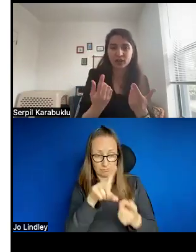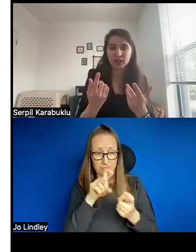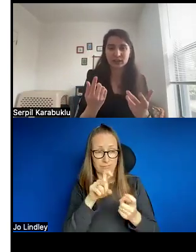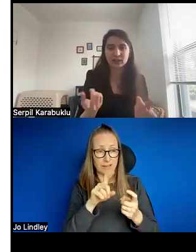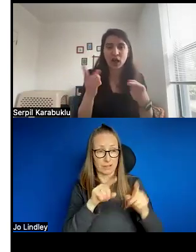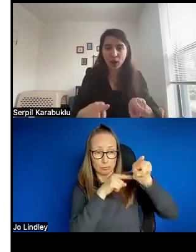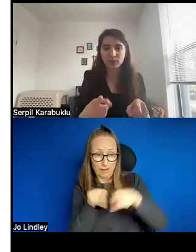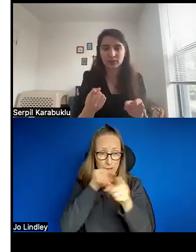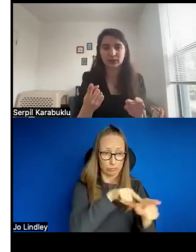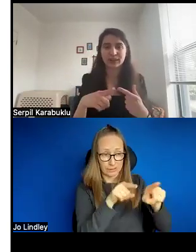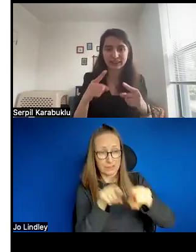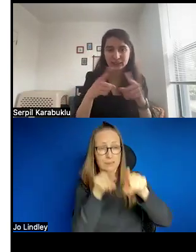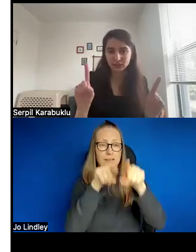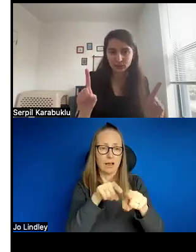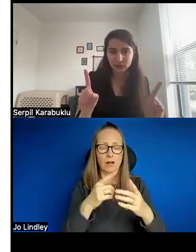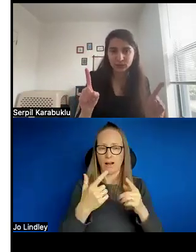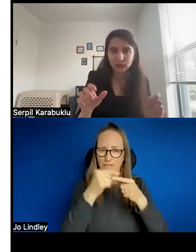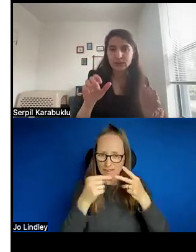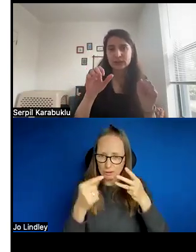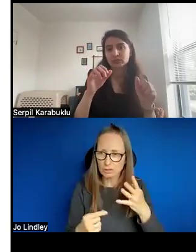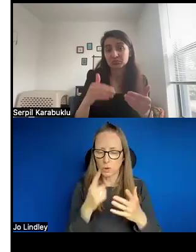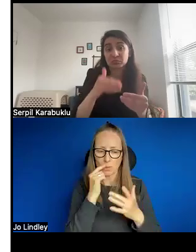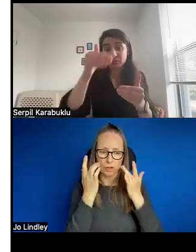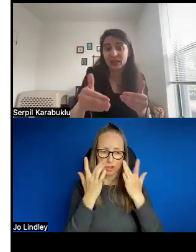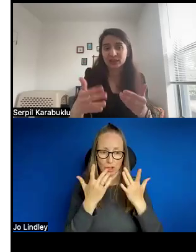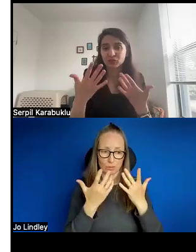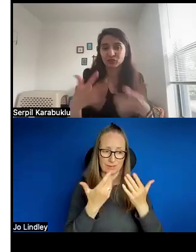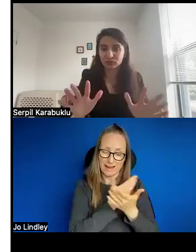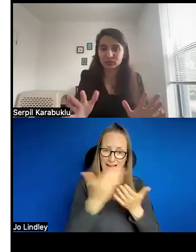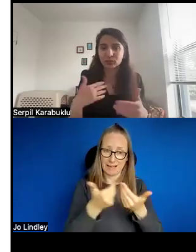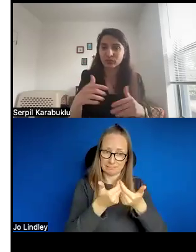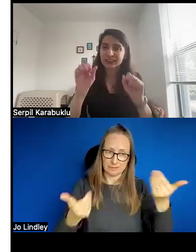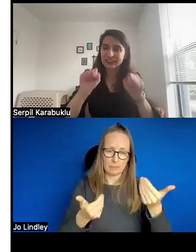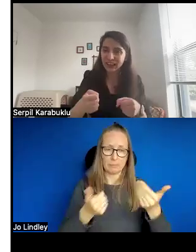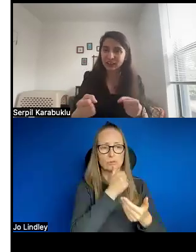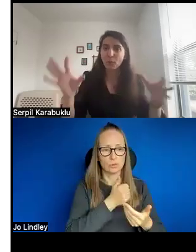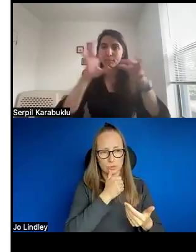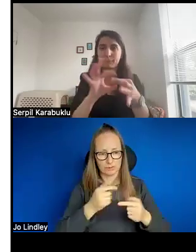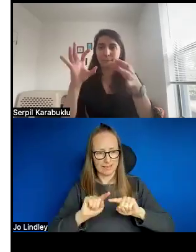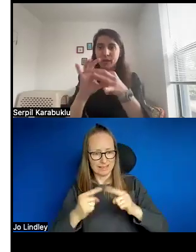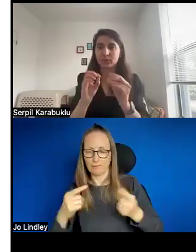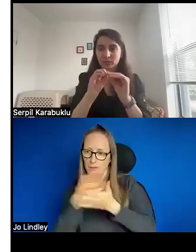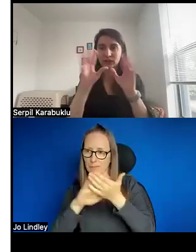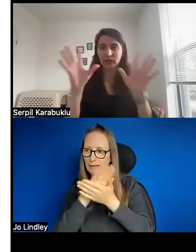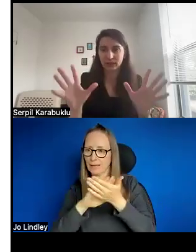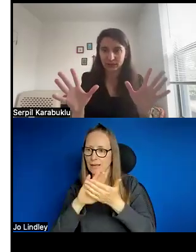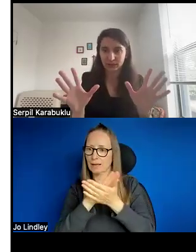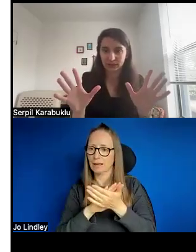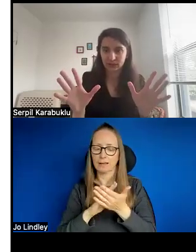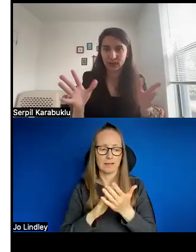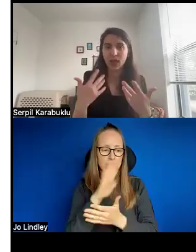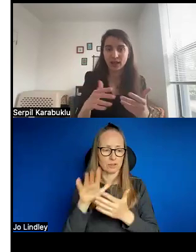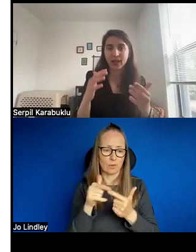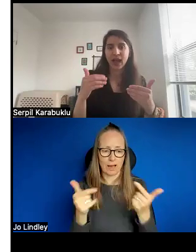will see a clear distinction in these forms alongside with the meanings. So sign languages take